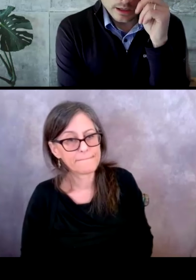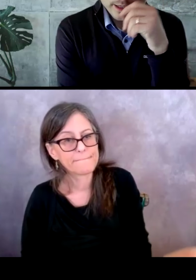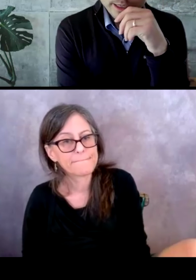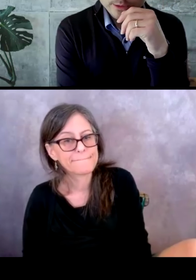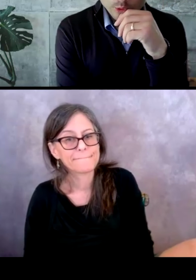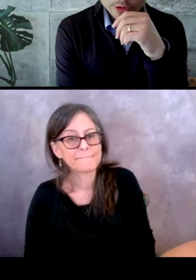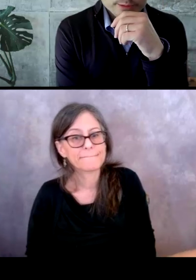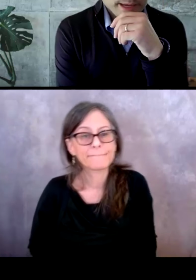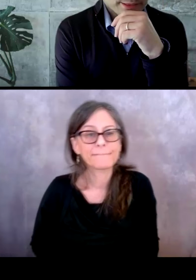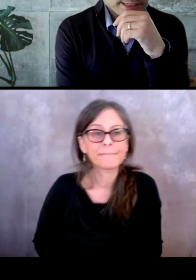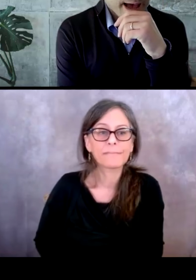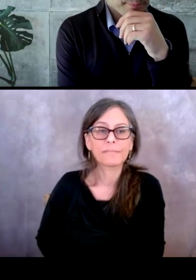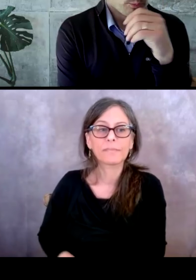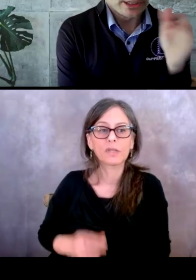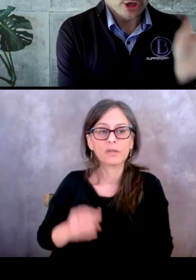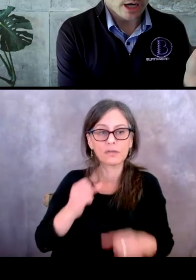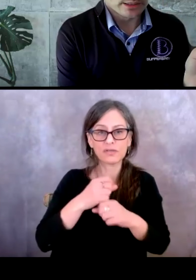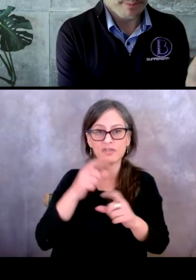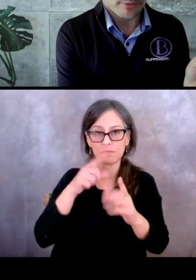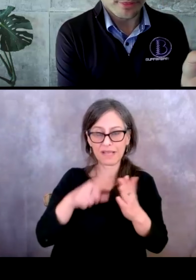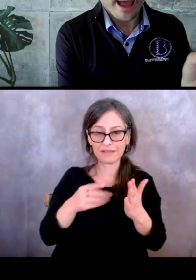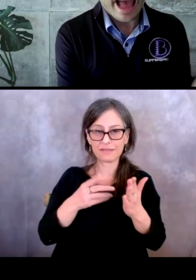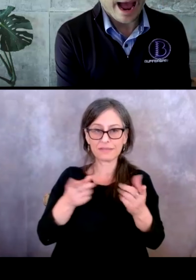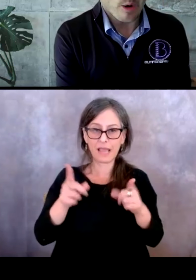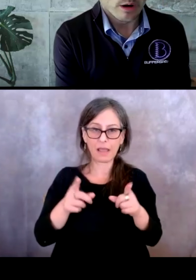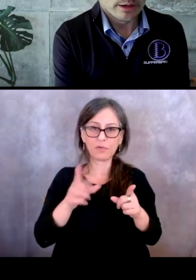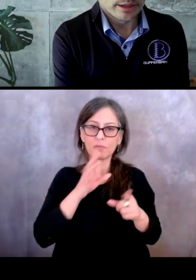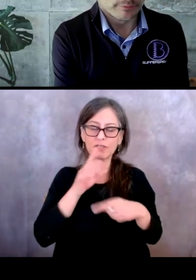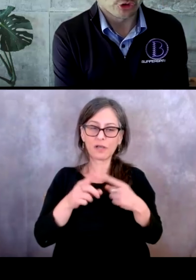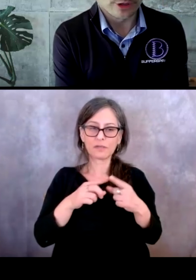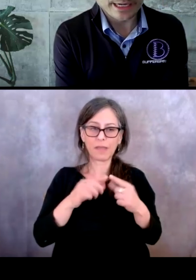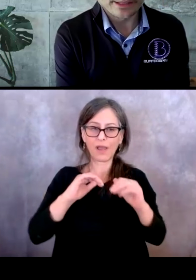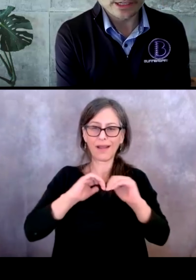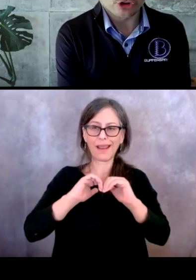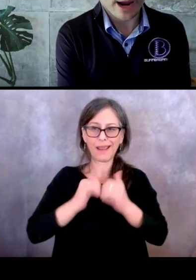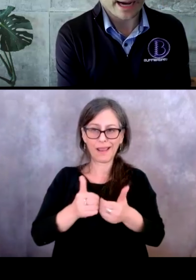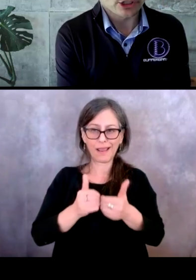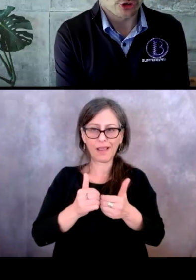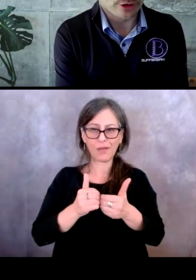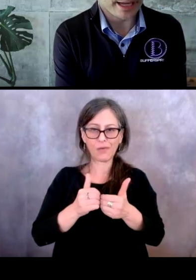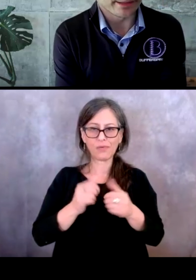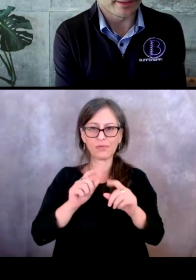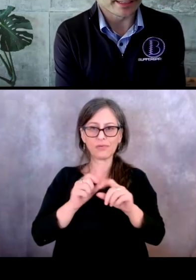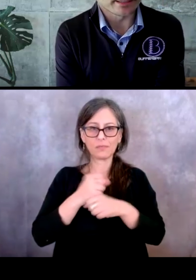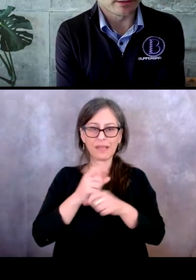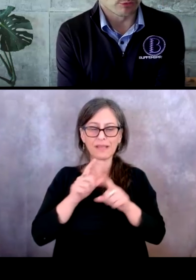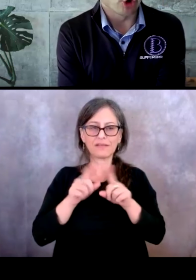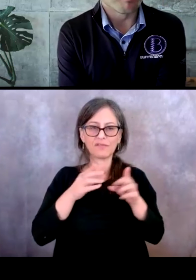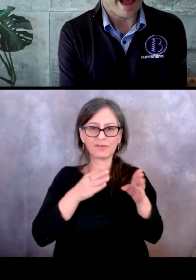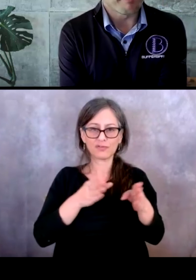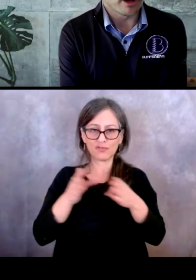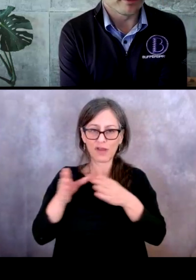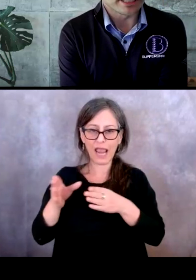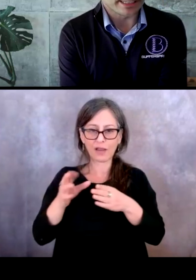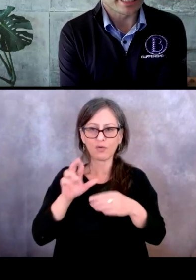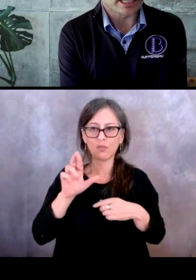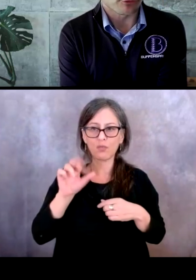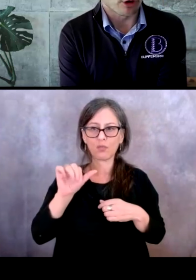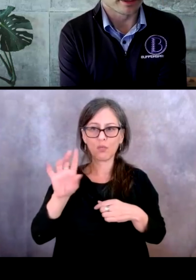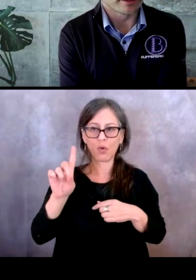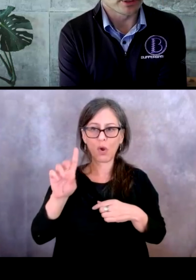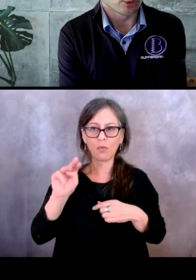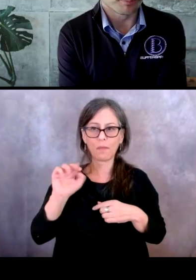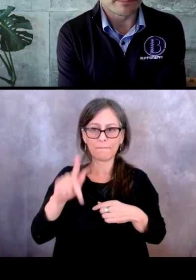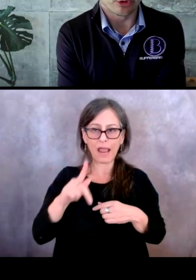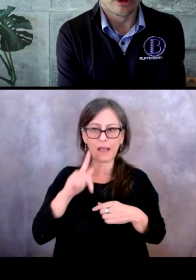So in order to make this happen, we talked about the how of creating these tracks, creating this roadmap of success